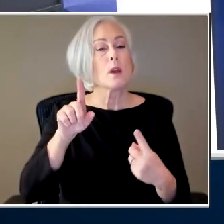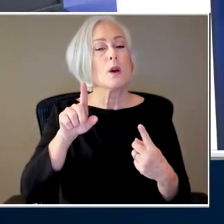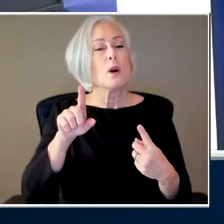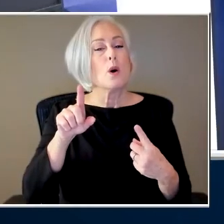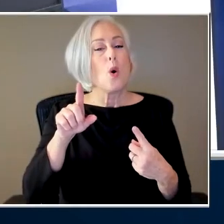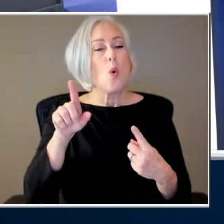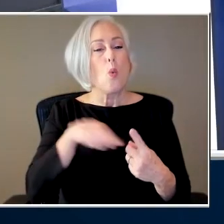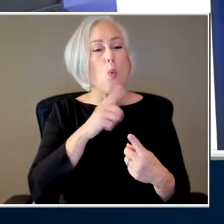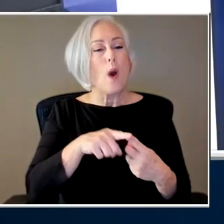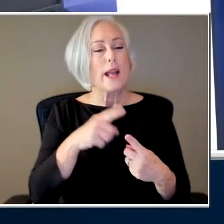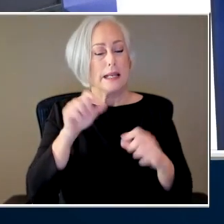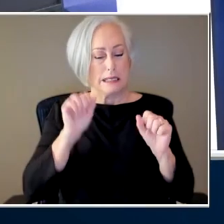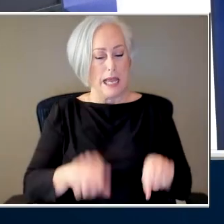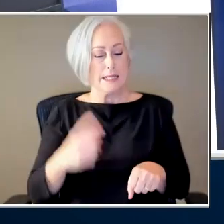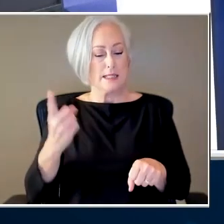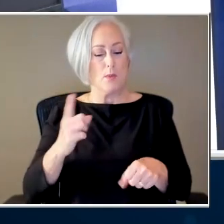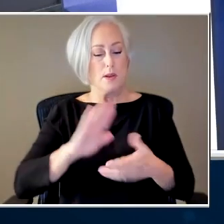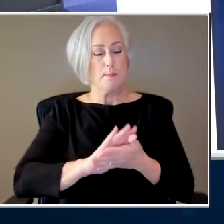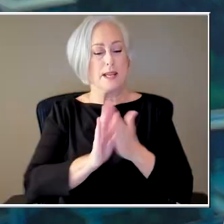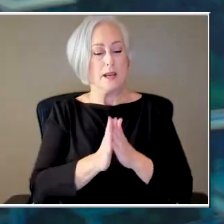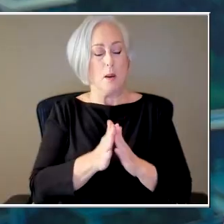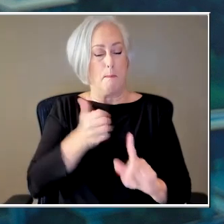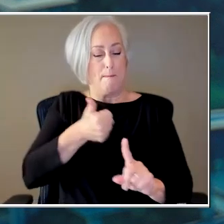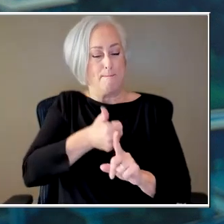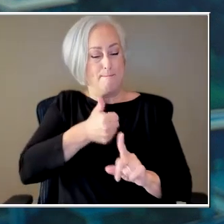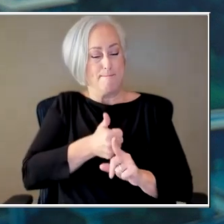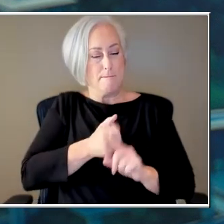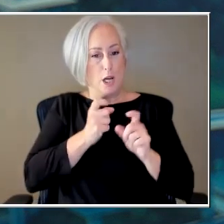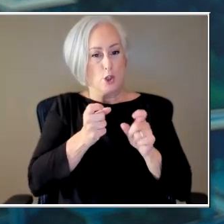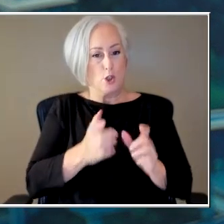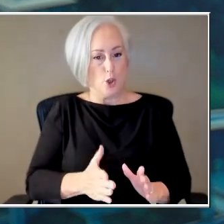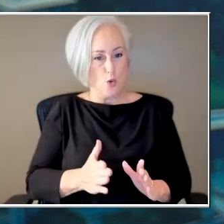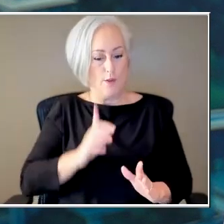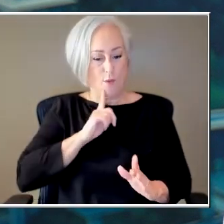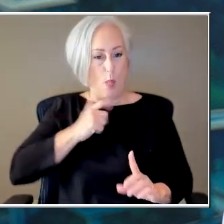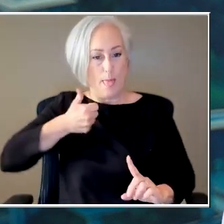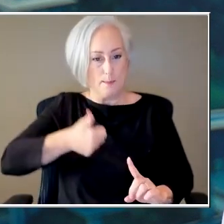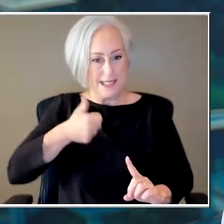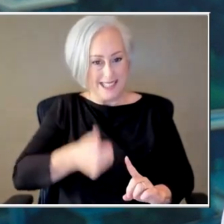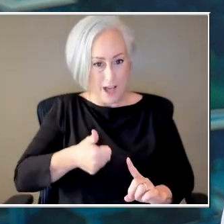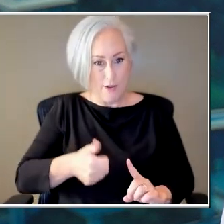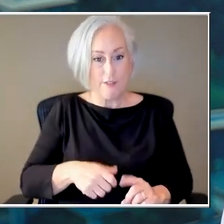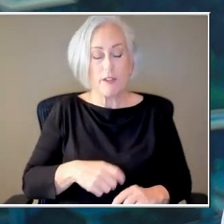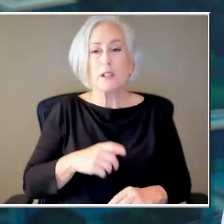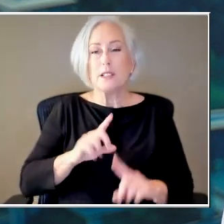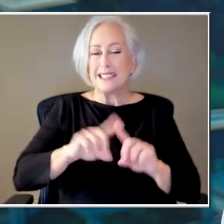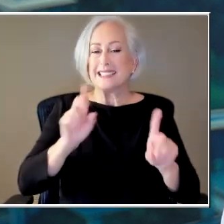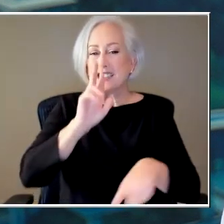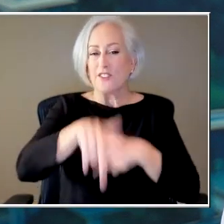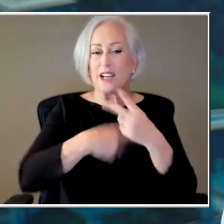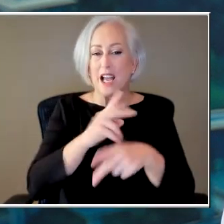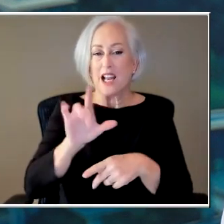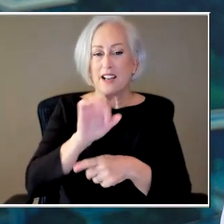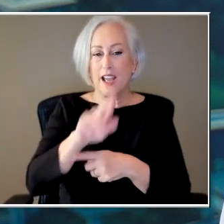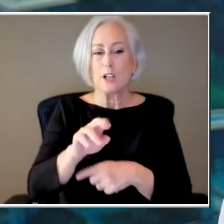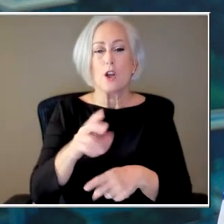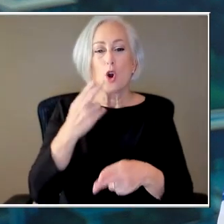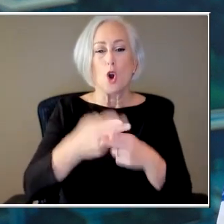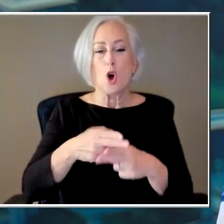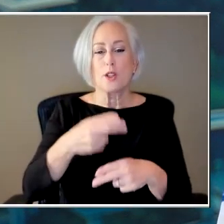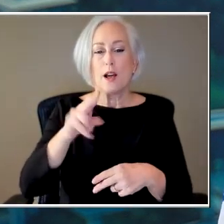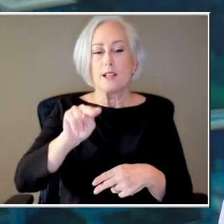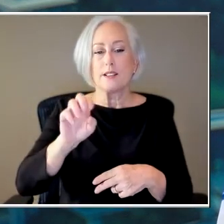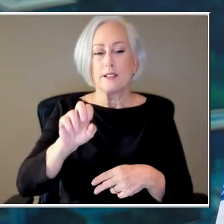donor? When does that make sense? Those are for specific diseases, such as a different type of cancer called non-Hodgkin's lymphomas,